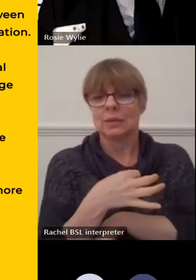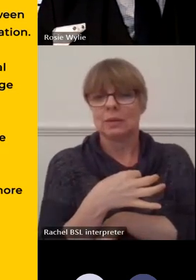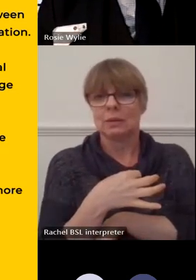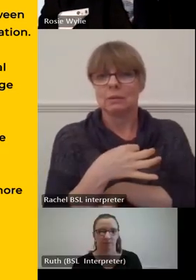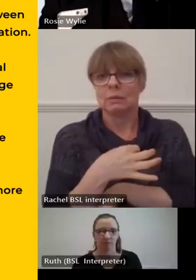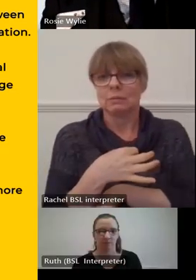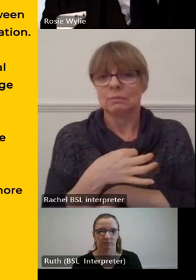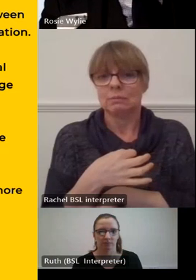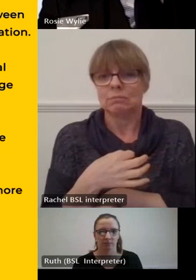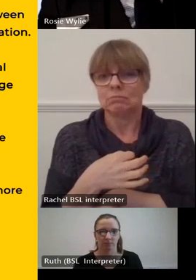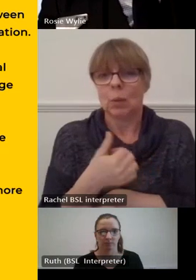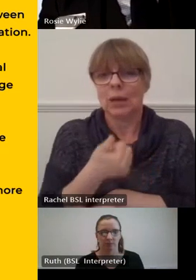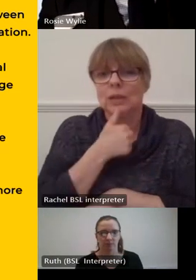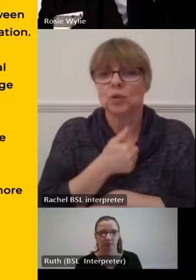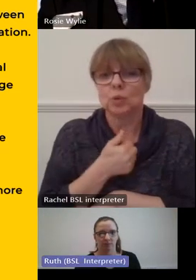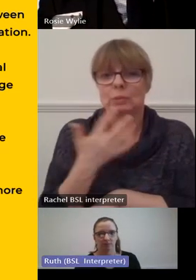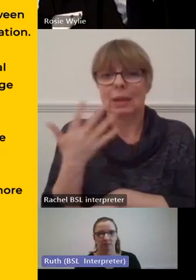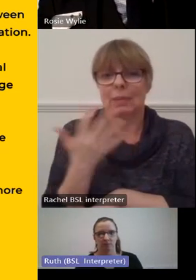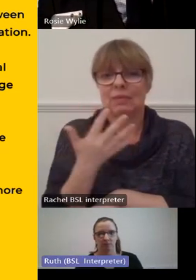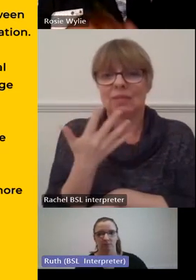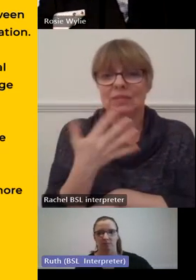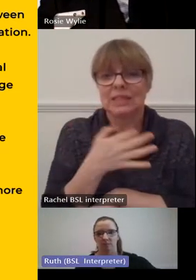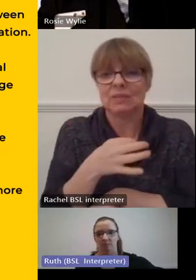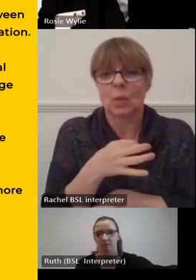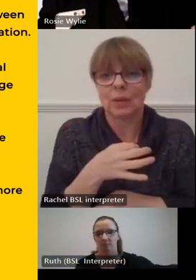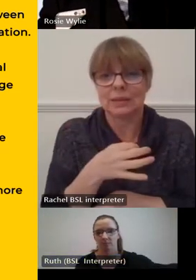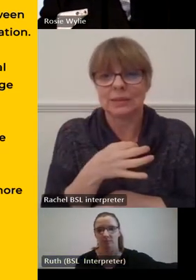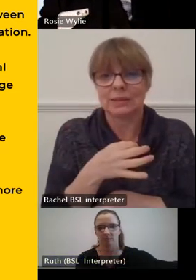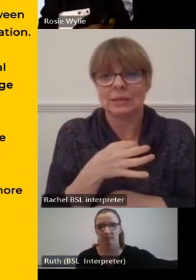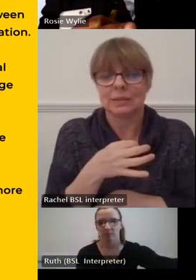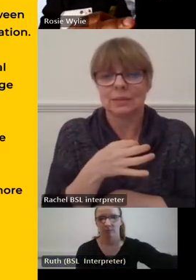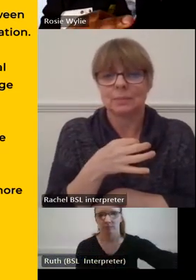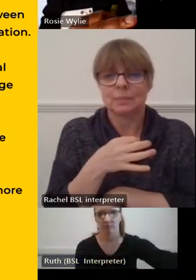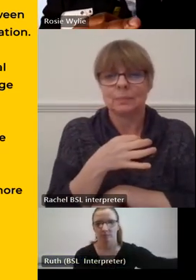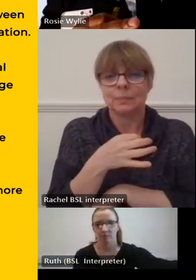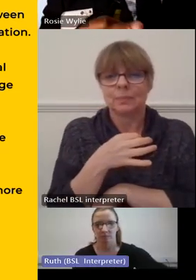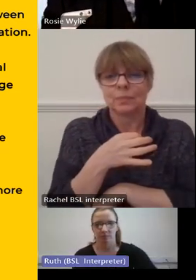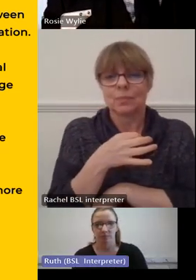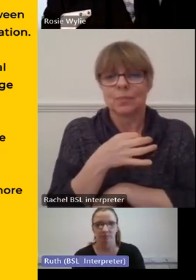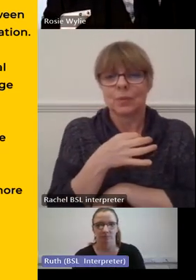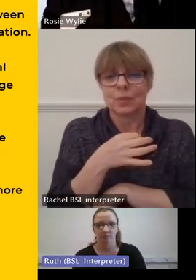only accommodate 15 for the space and